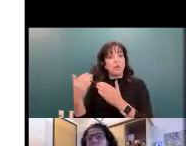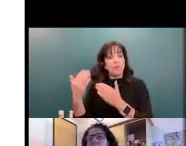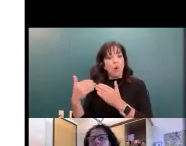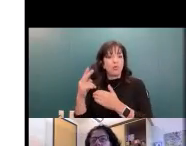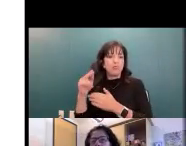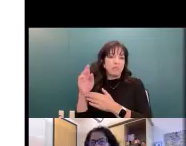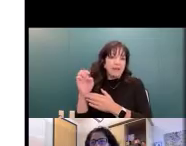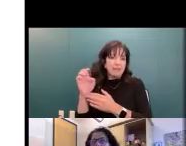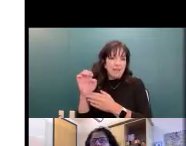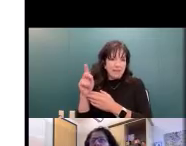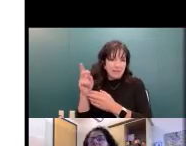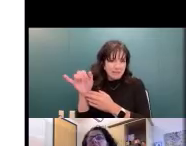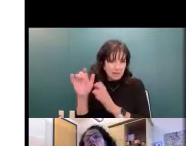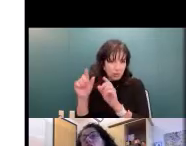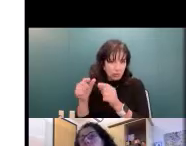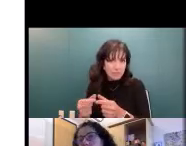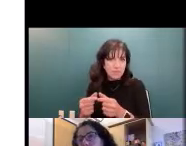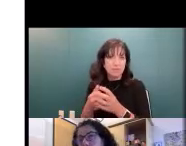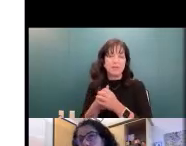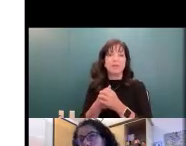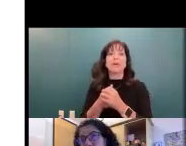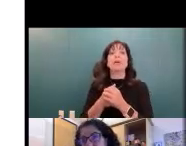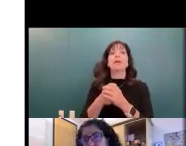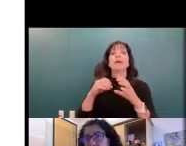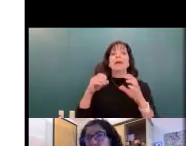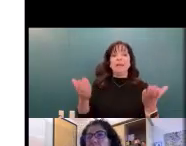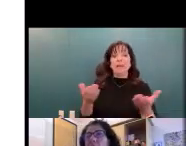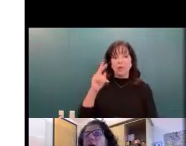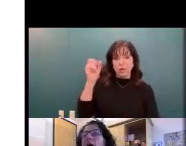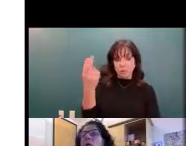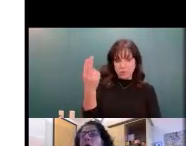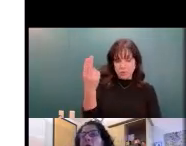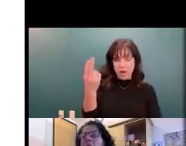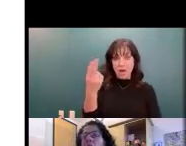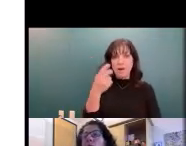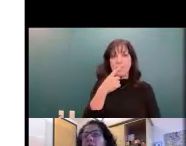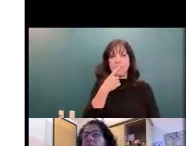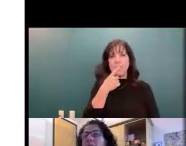ethnicity groups. And then in Utah,